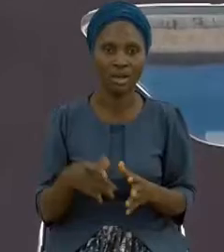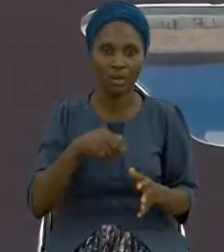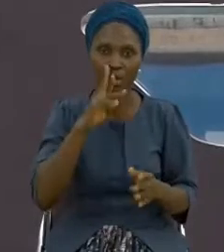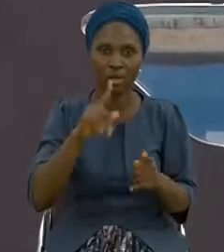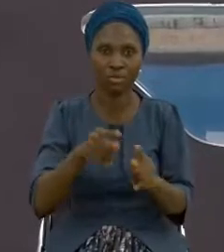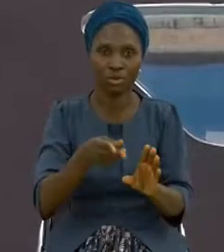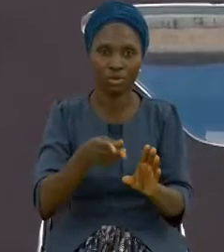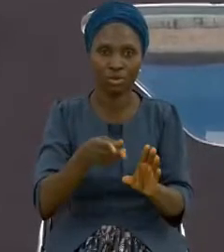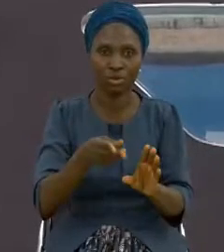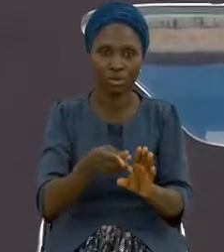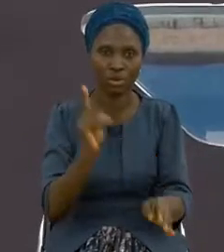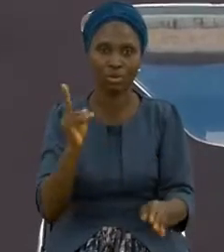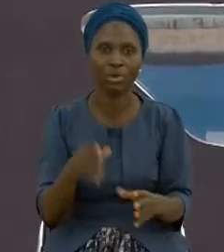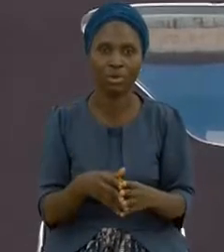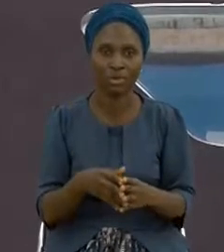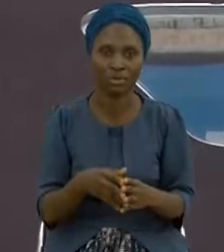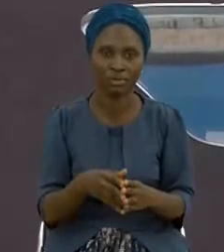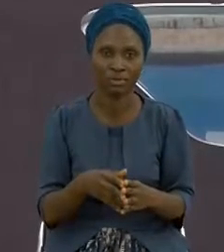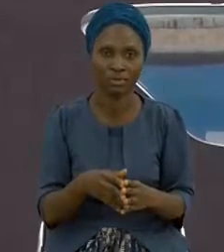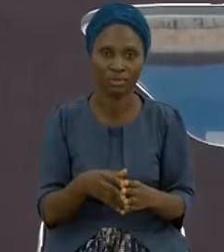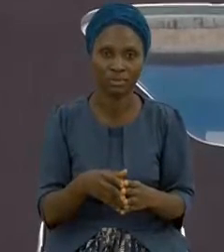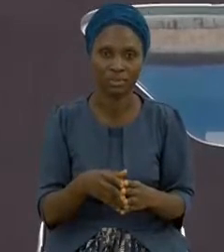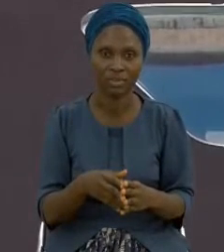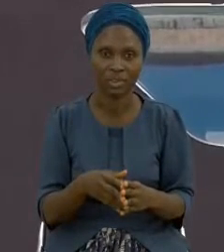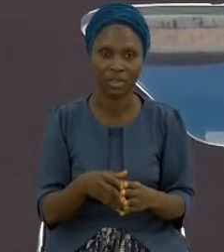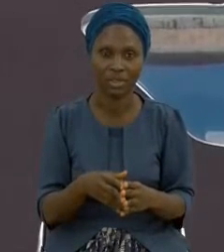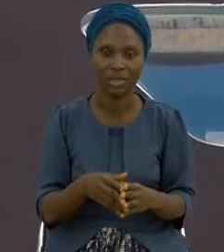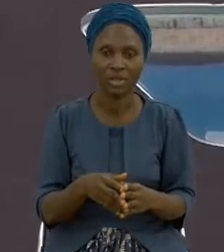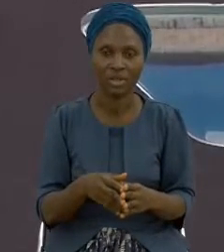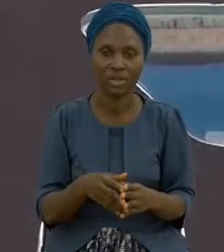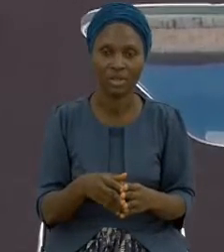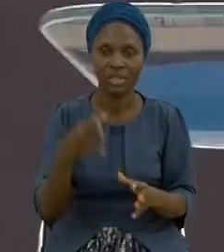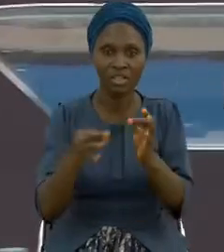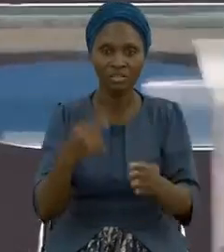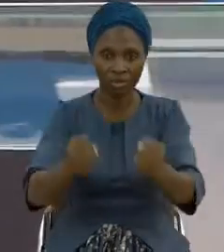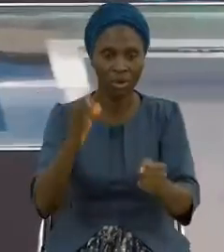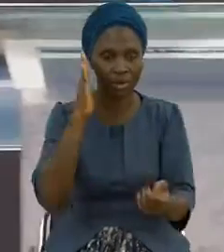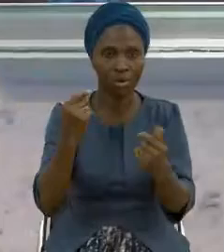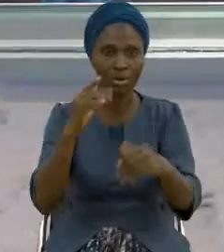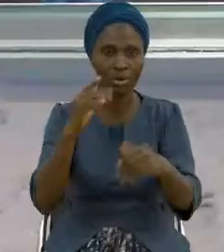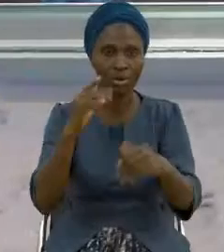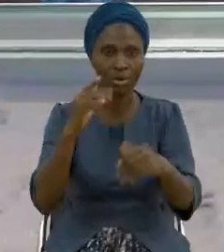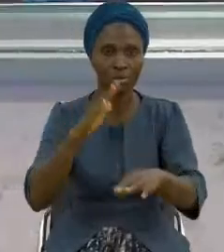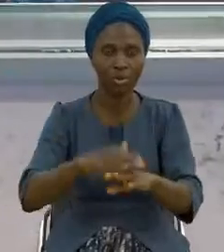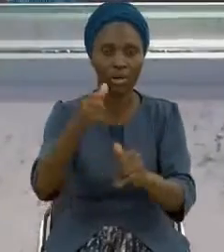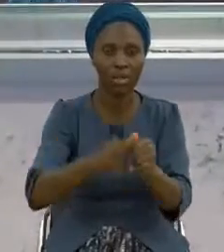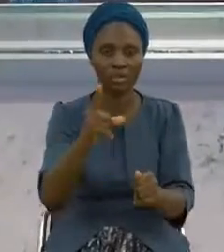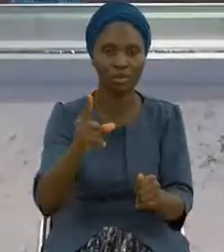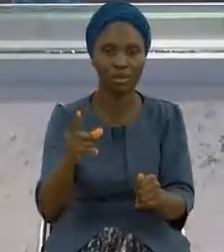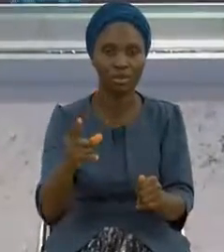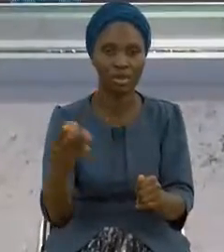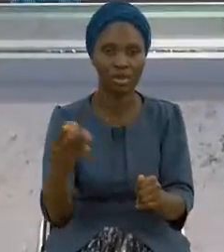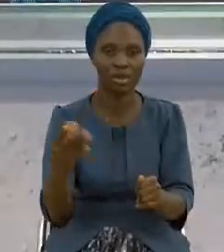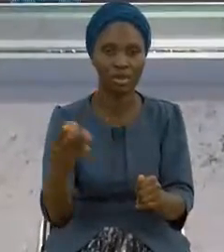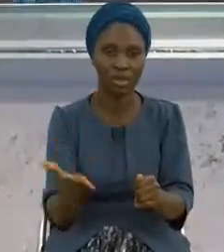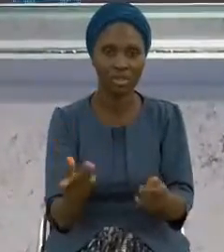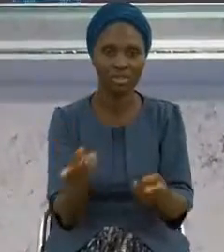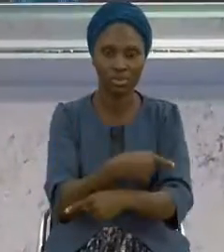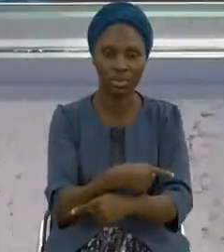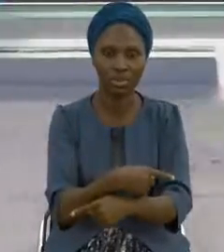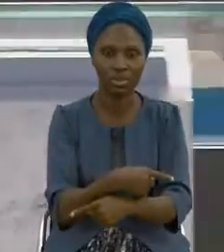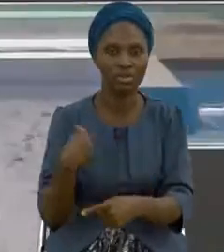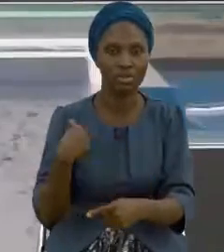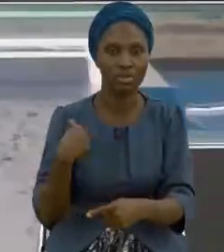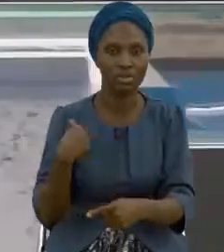power will come upon everyone here today, we stand like a mighty army. We